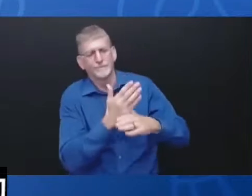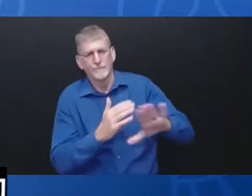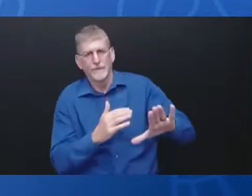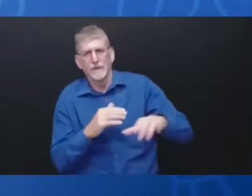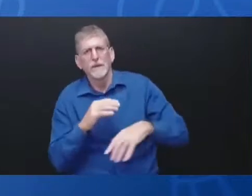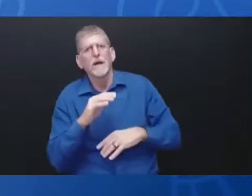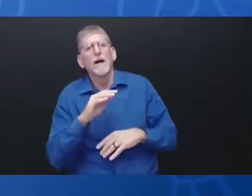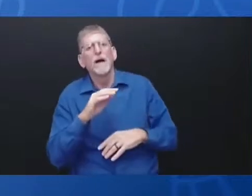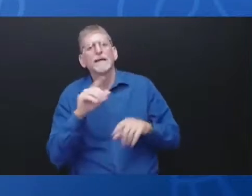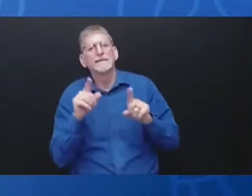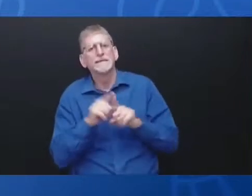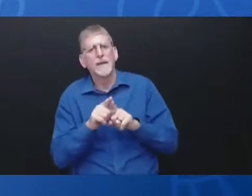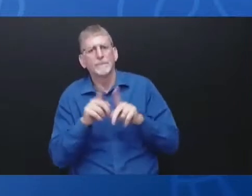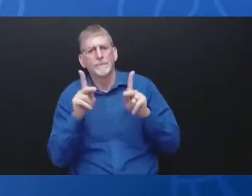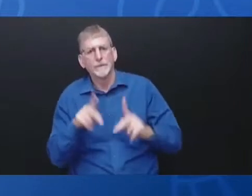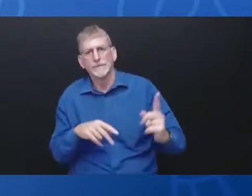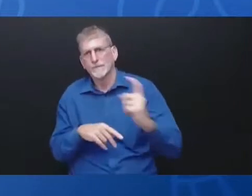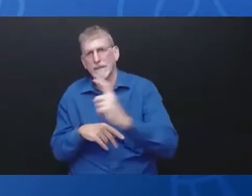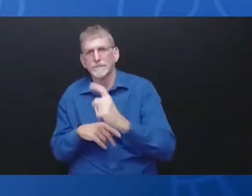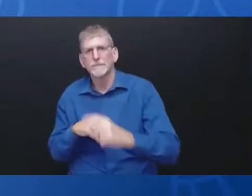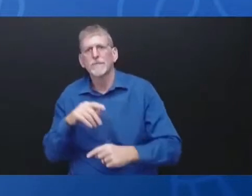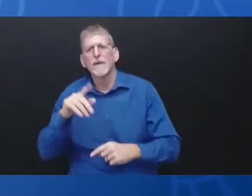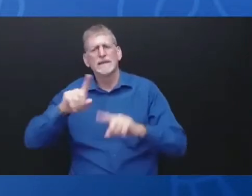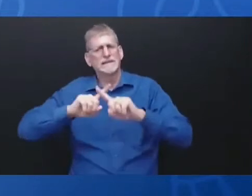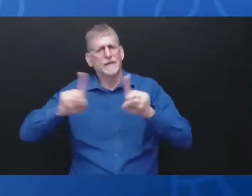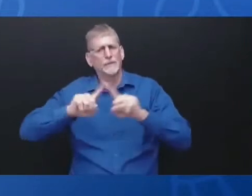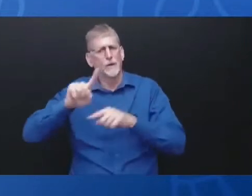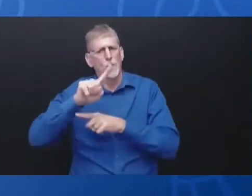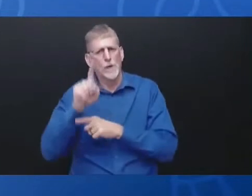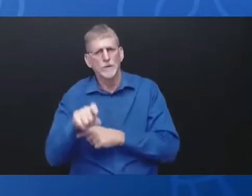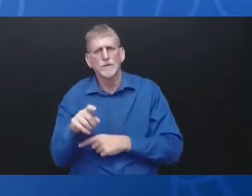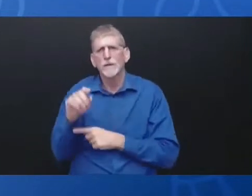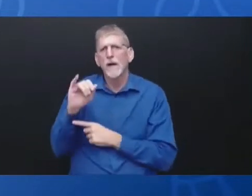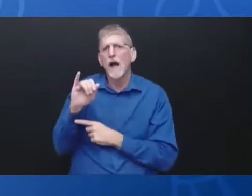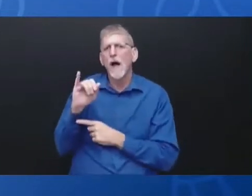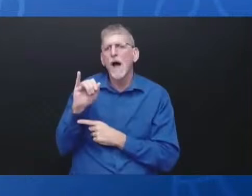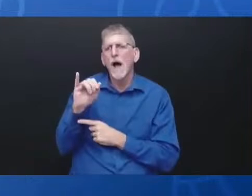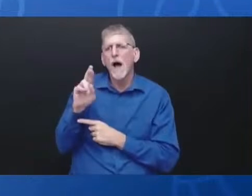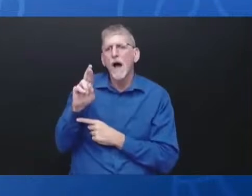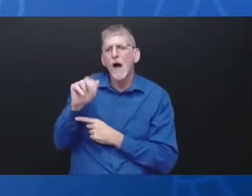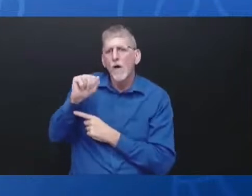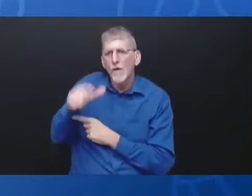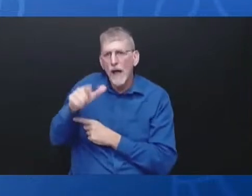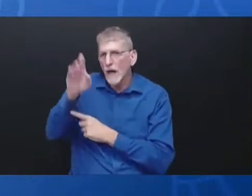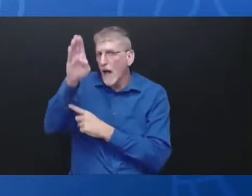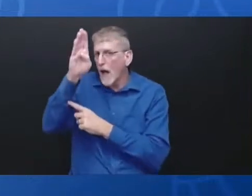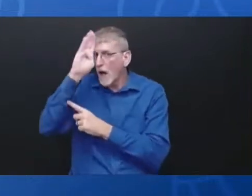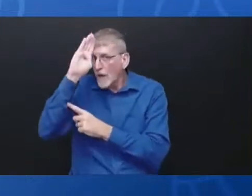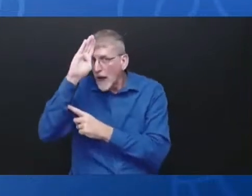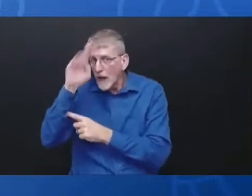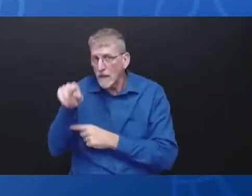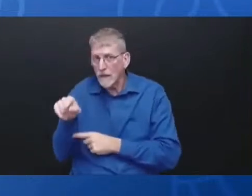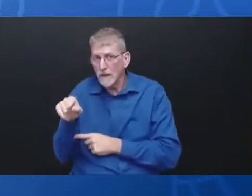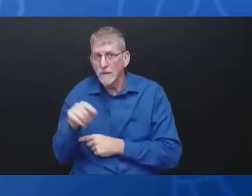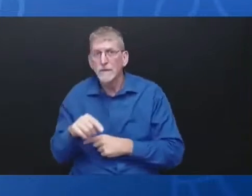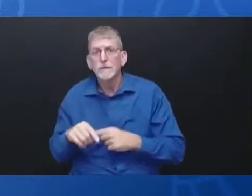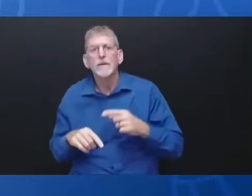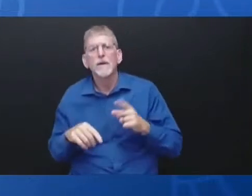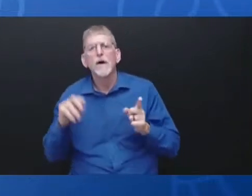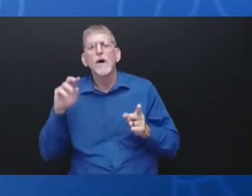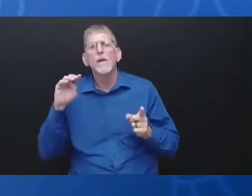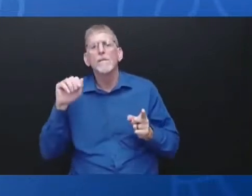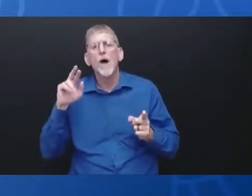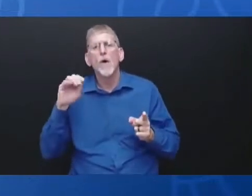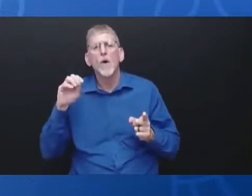Yeah. This administration, including Secretary Rubio himself, has called the Iraqi government to resume the Iraqi Kurdistan